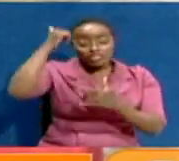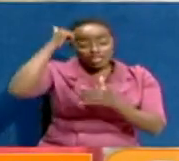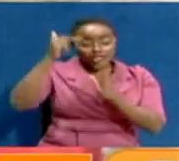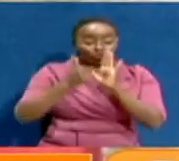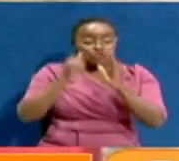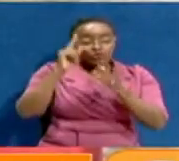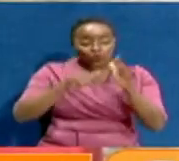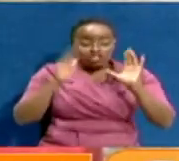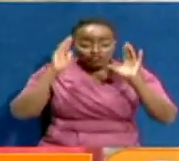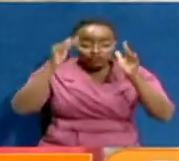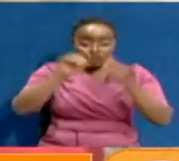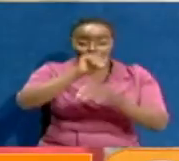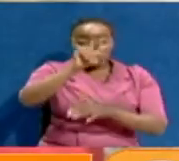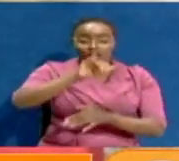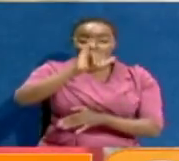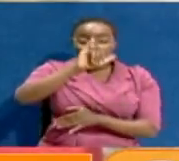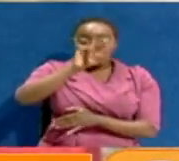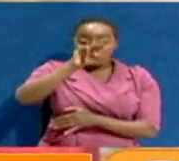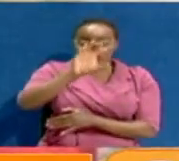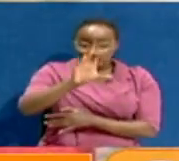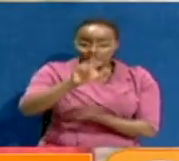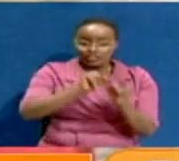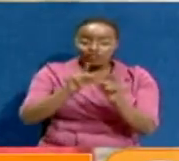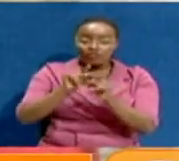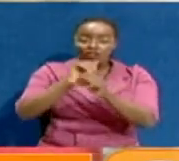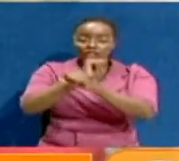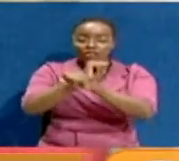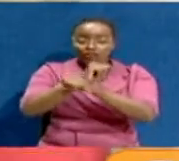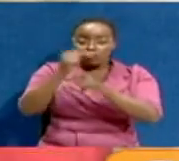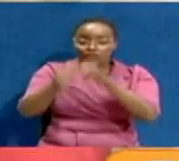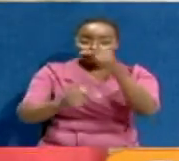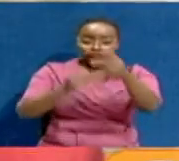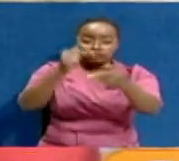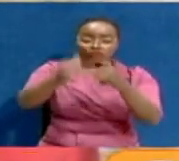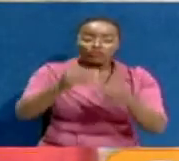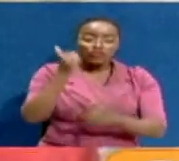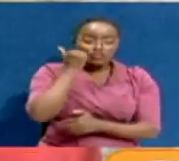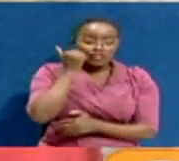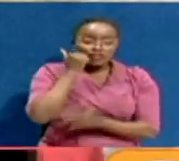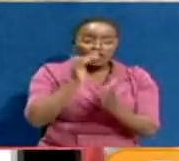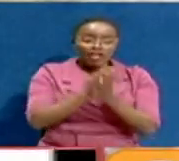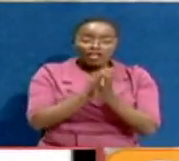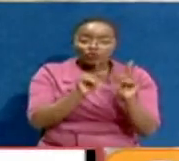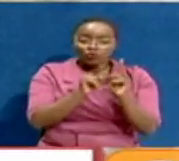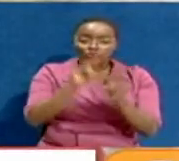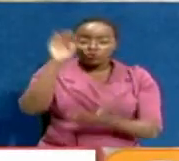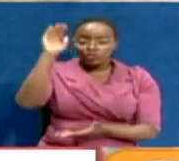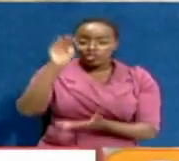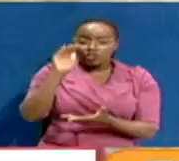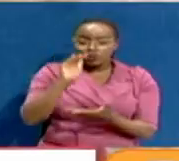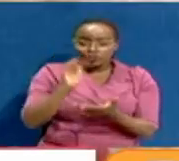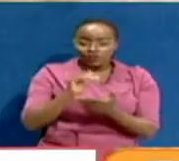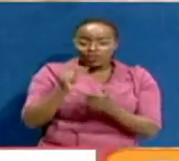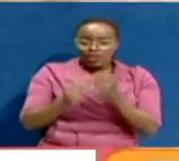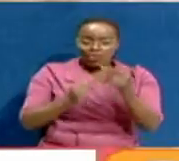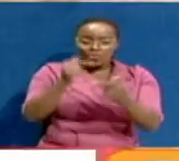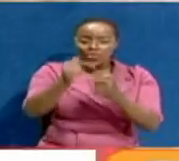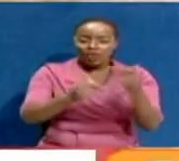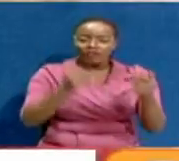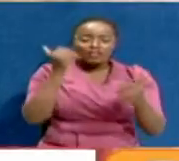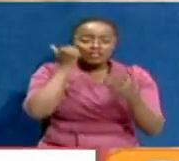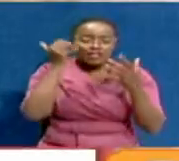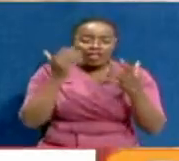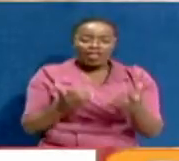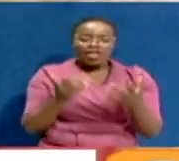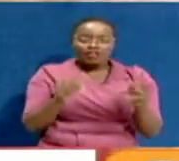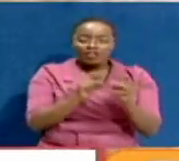that looked at zinc in terms of preventing progression of disease or reducing progression to severe